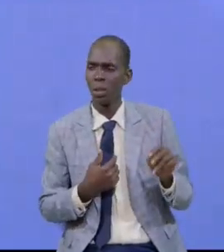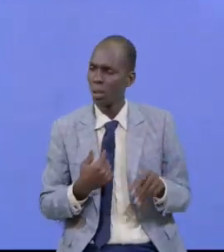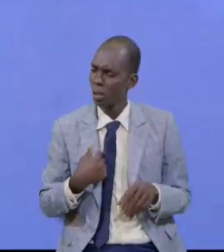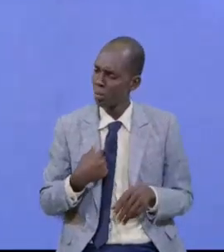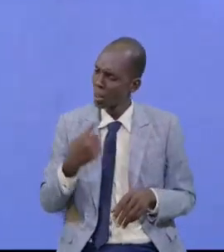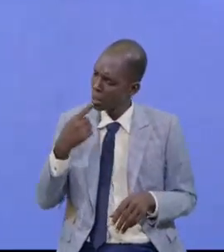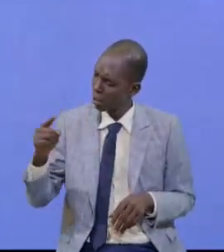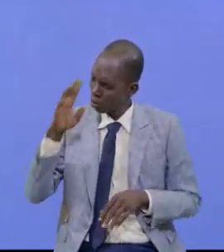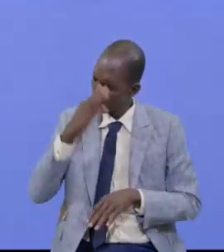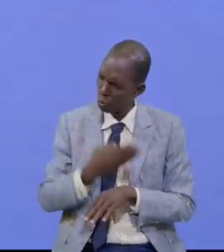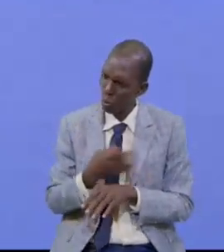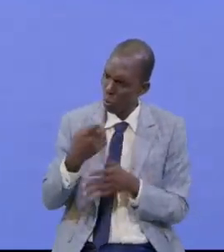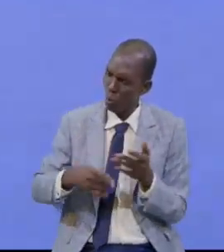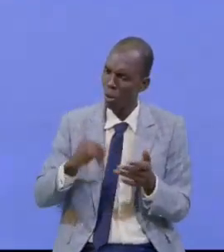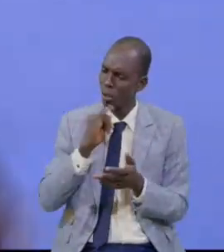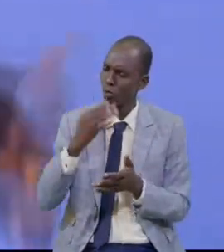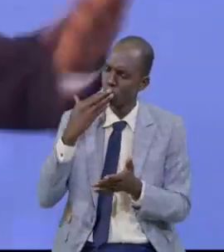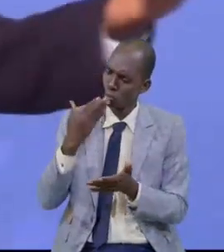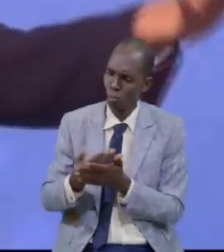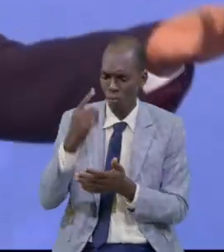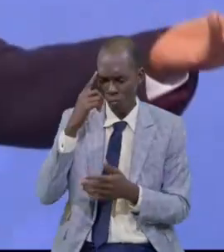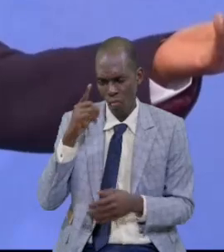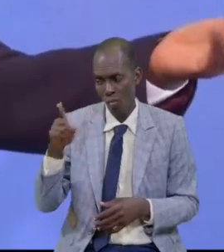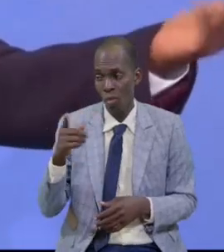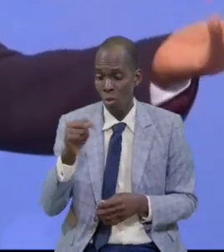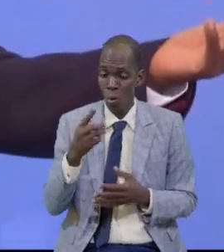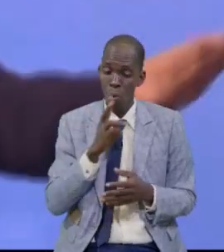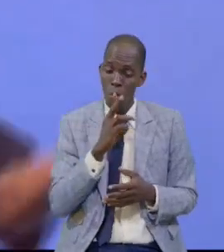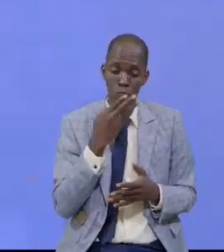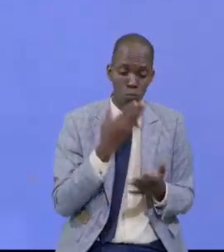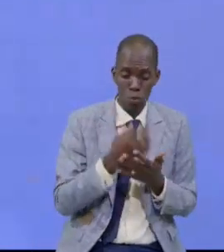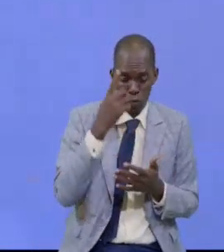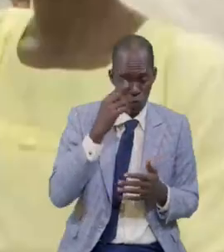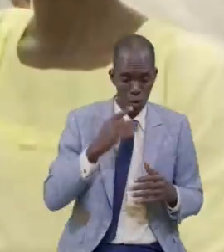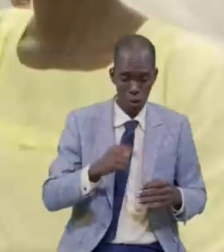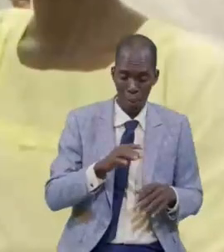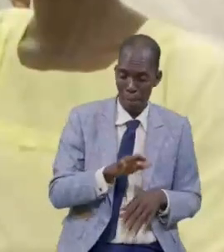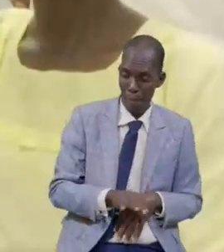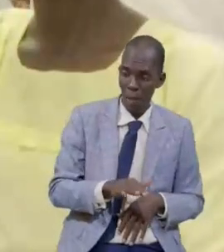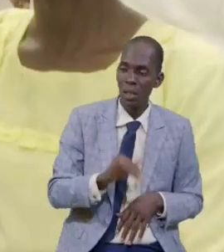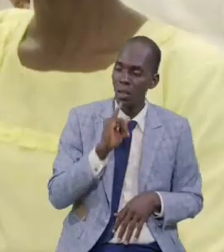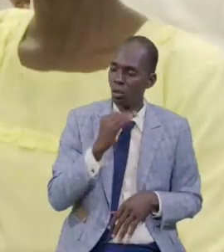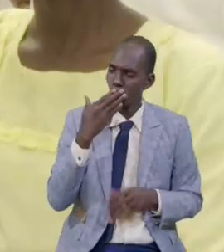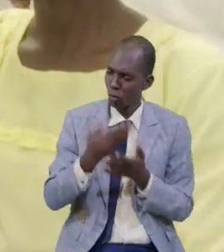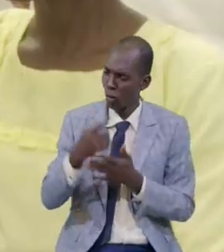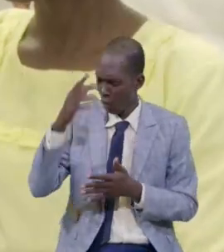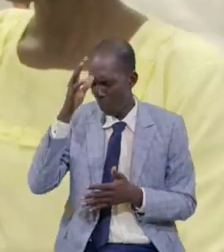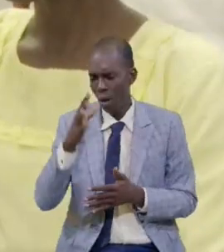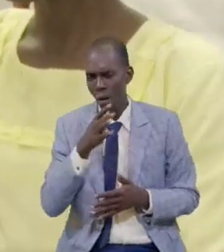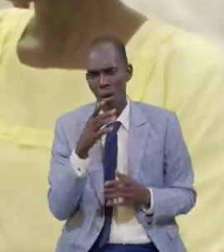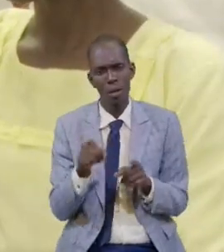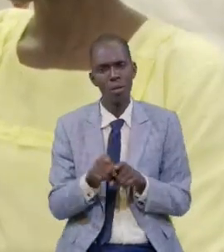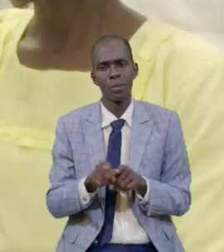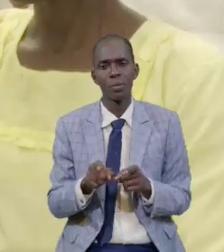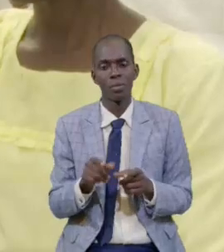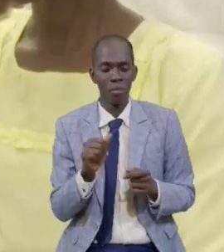The water that is good for your child is good for you, too, papa and mama. And the new life that